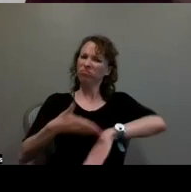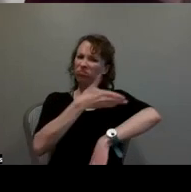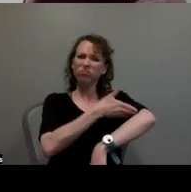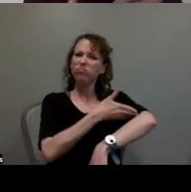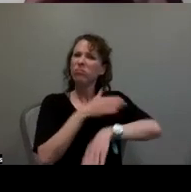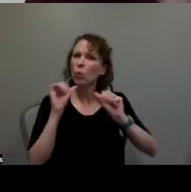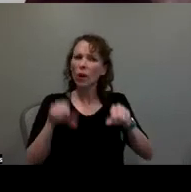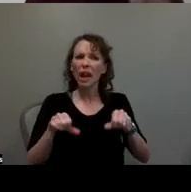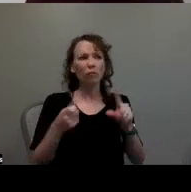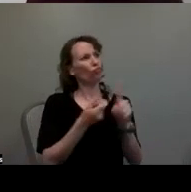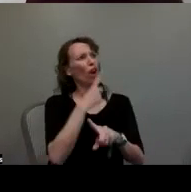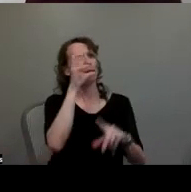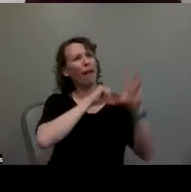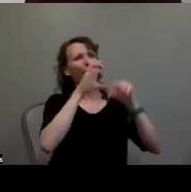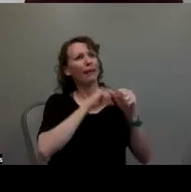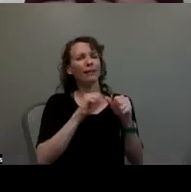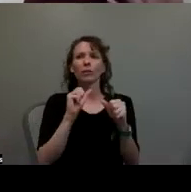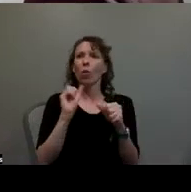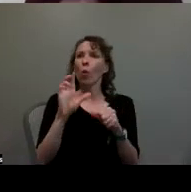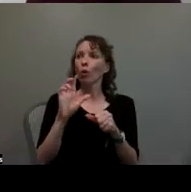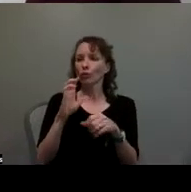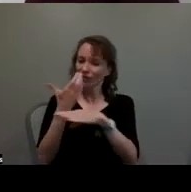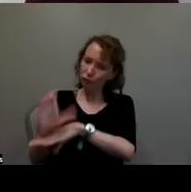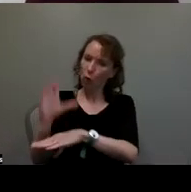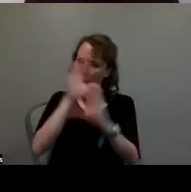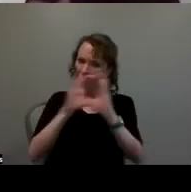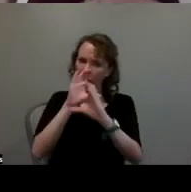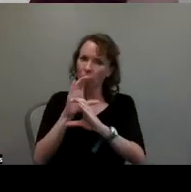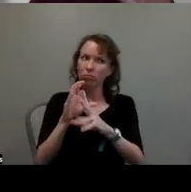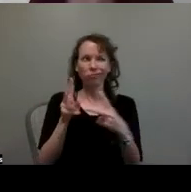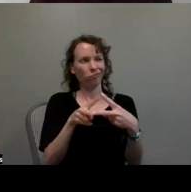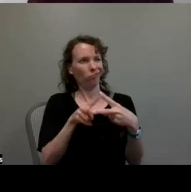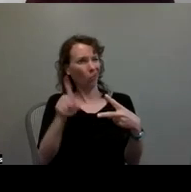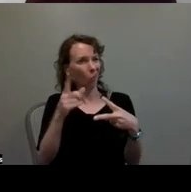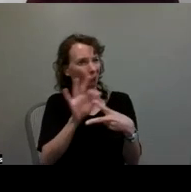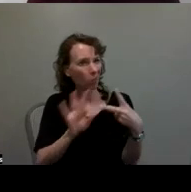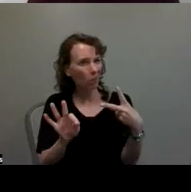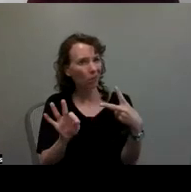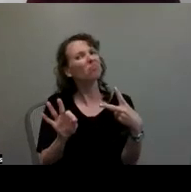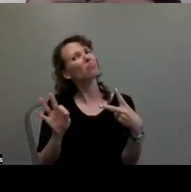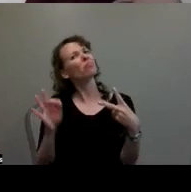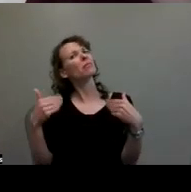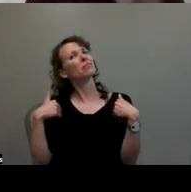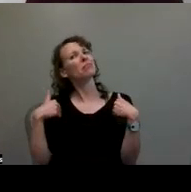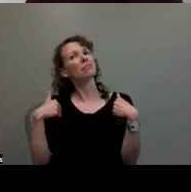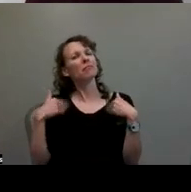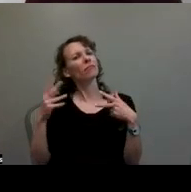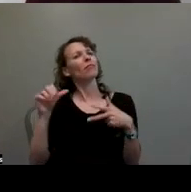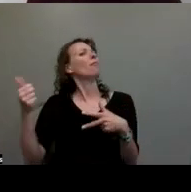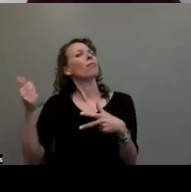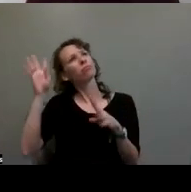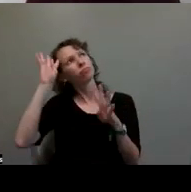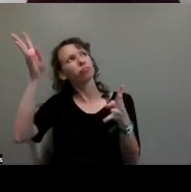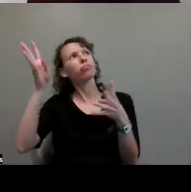or brute force search. So this is the question that kind of started